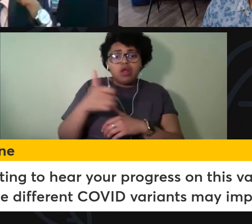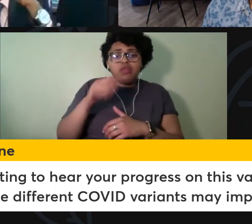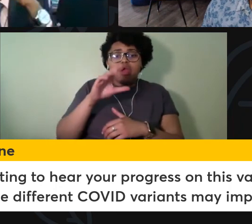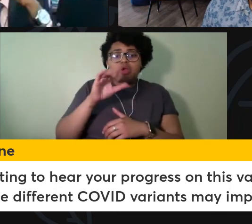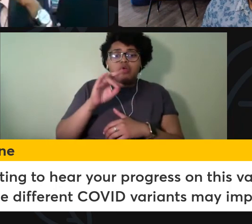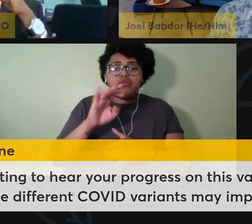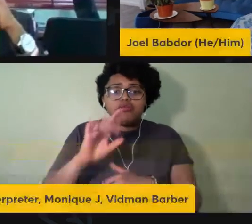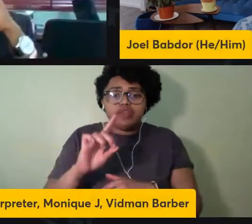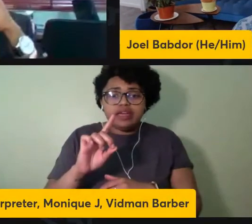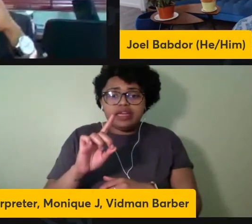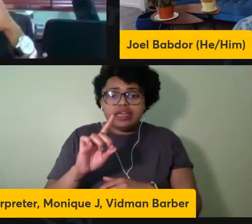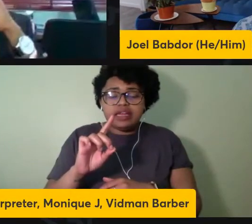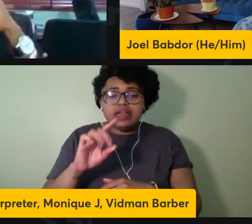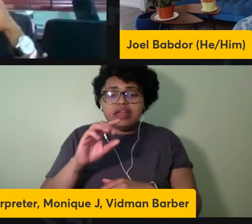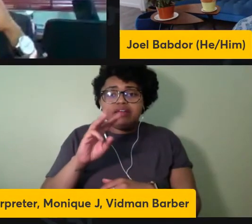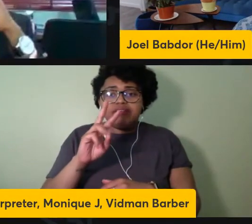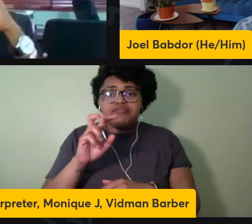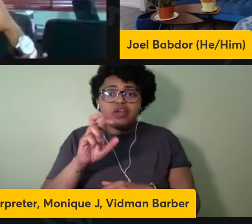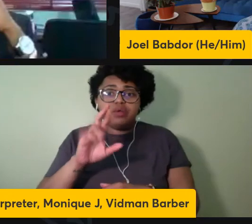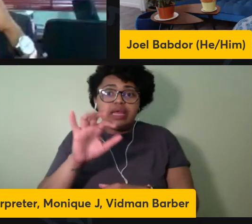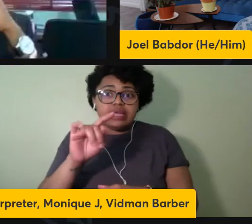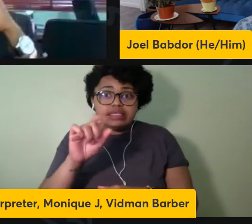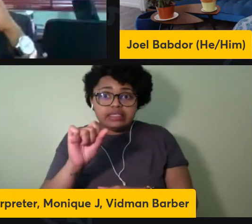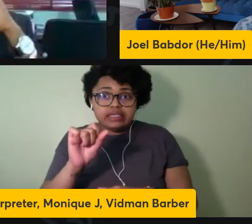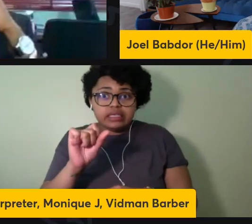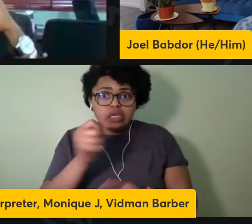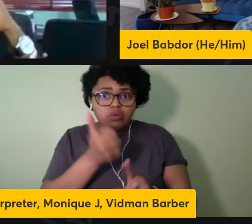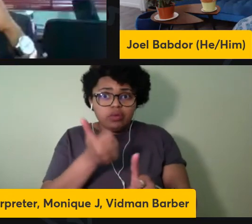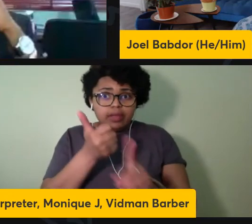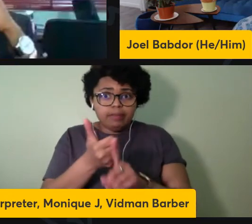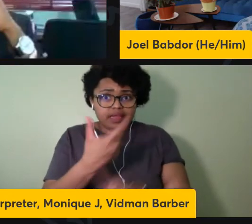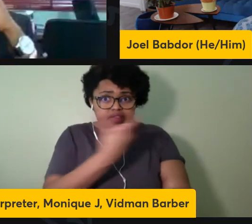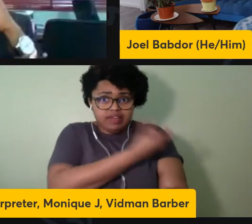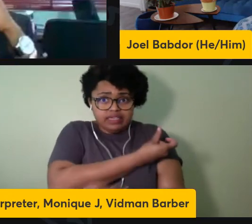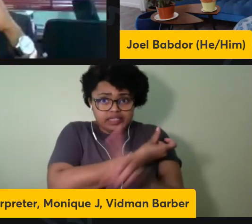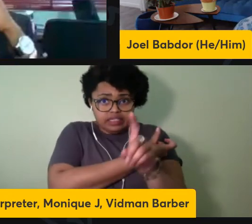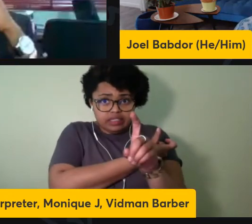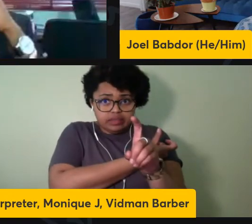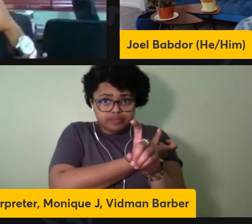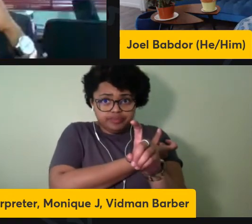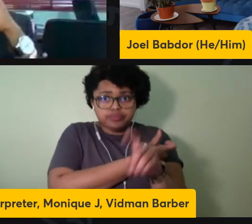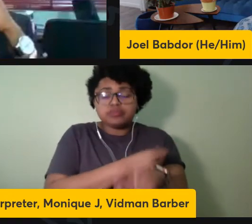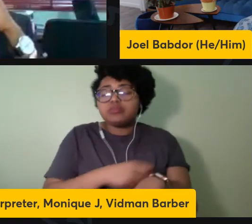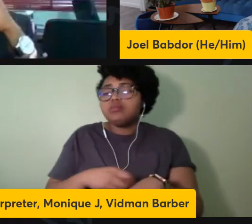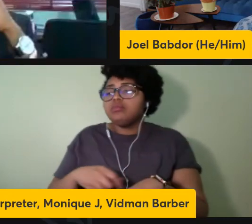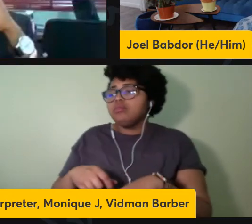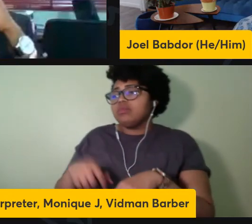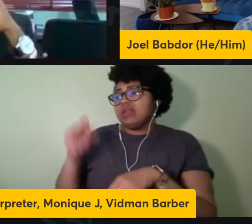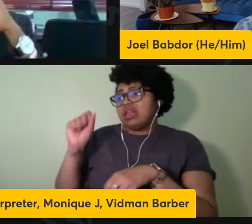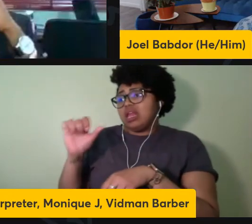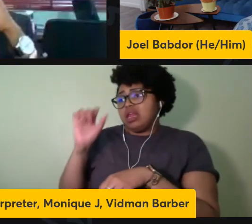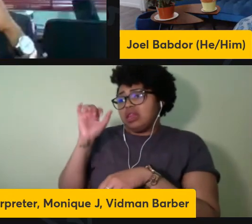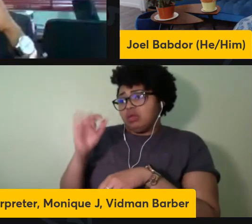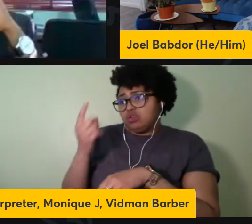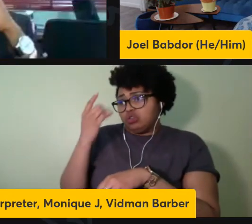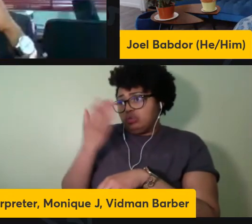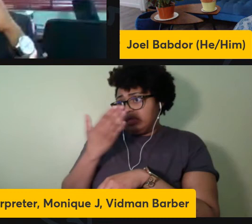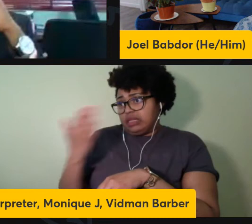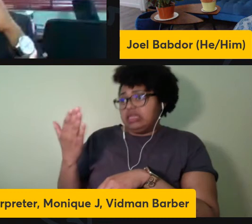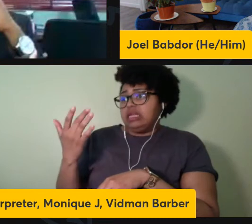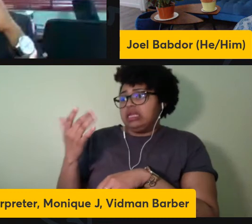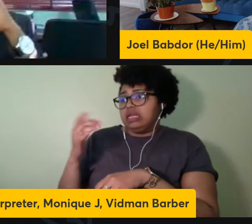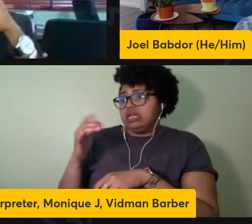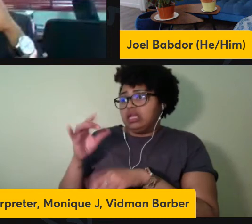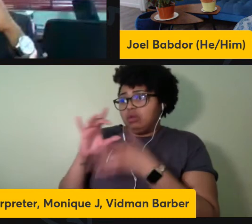Yeah, I think that is one of the factors that made us to start this work. I work on influenza virus for my master's